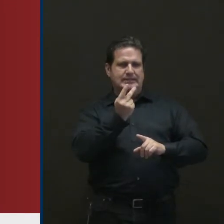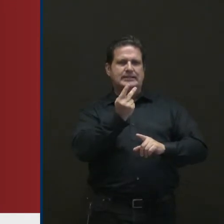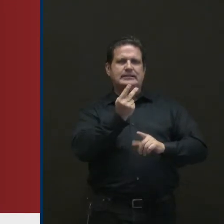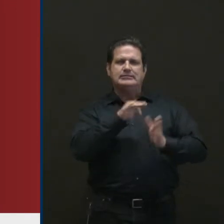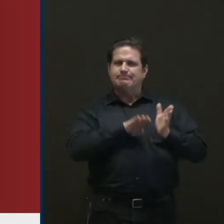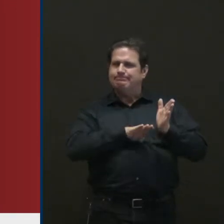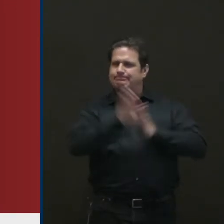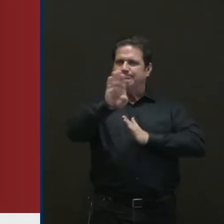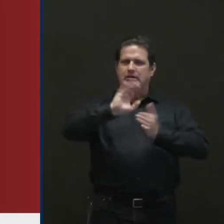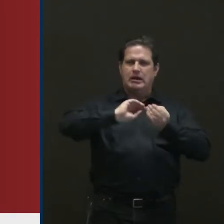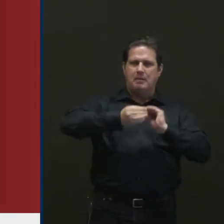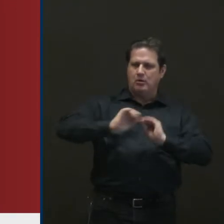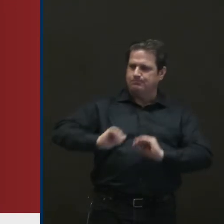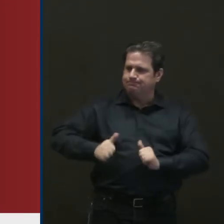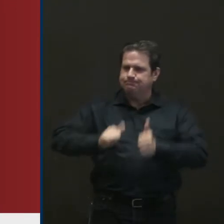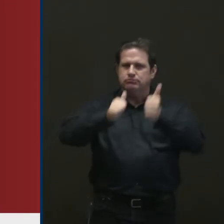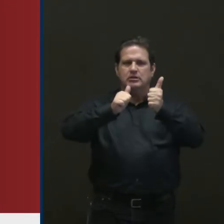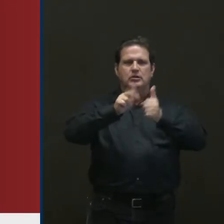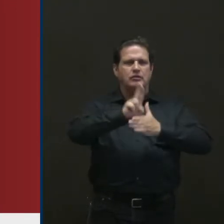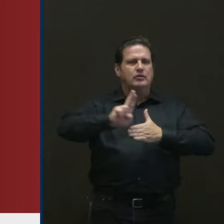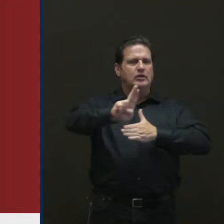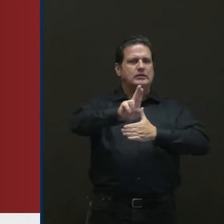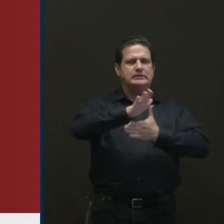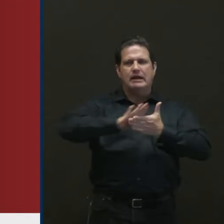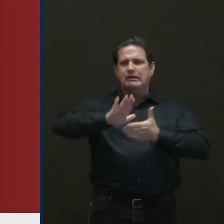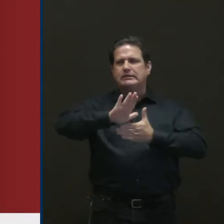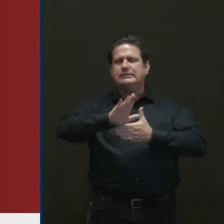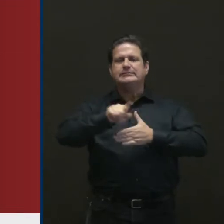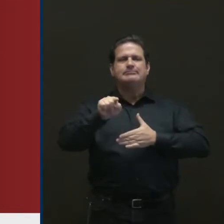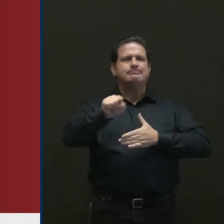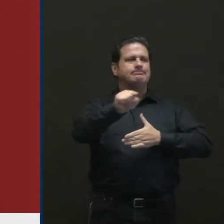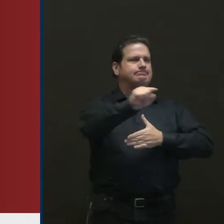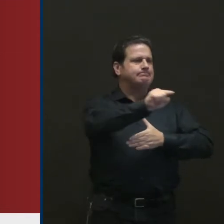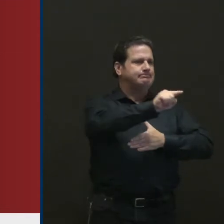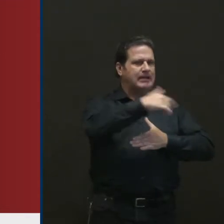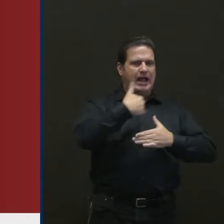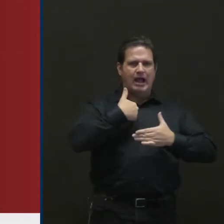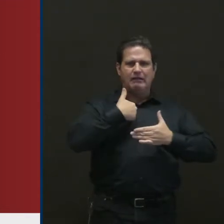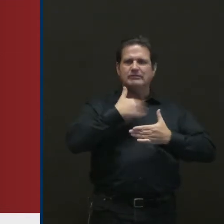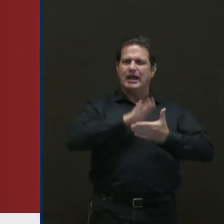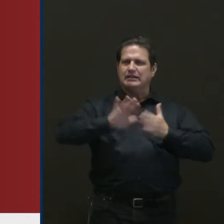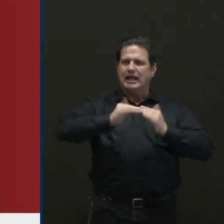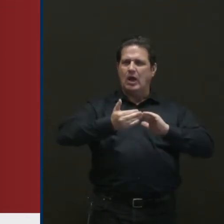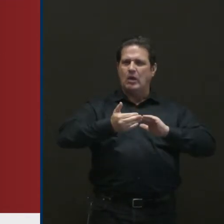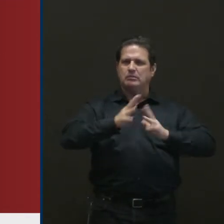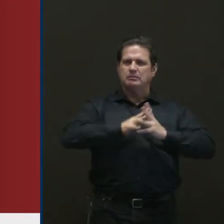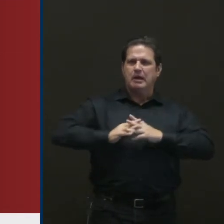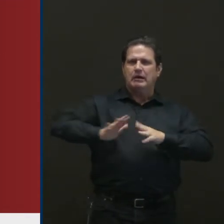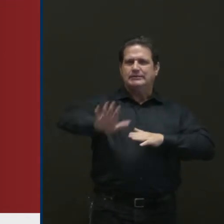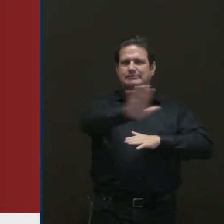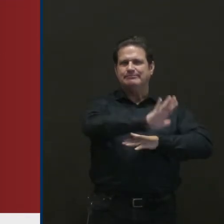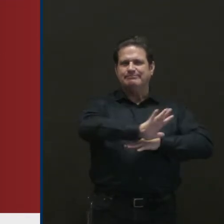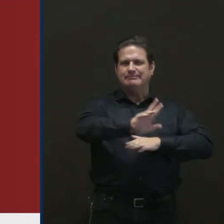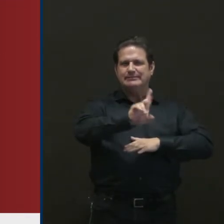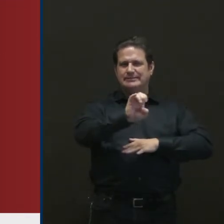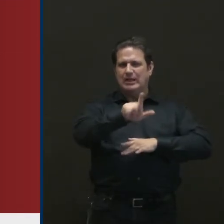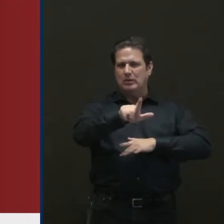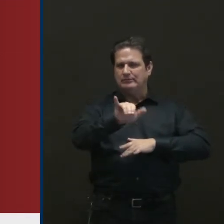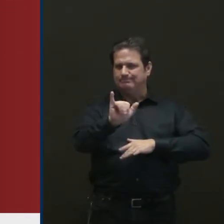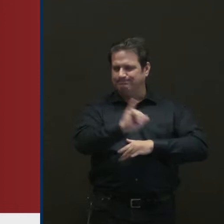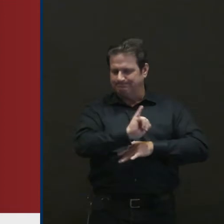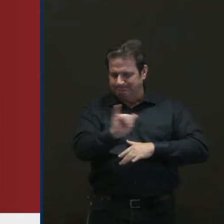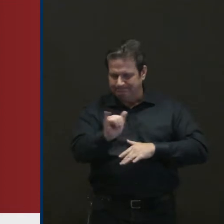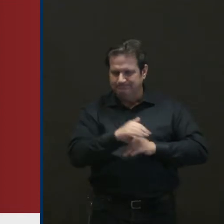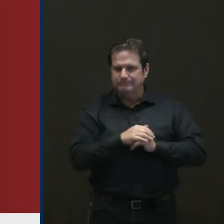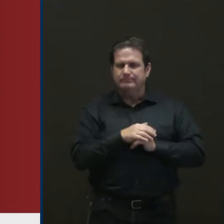outbreaks that we've seen in universities and colleges and in college towns across America. And we're seeing that now and starting to see it